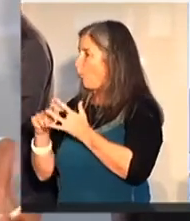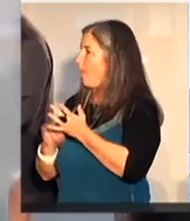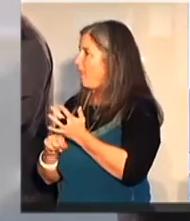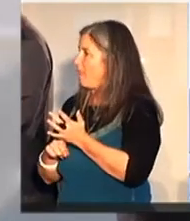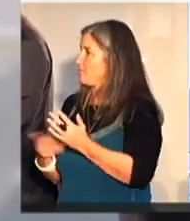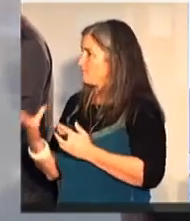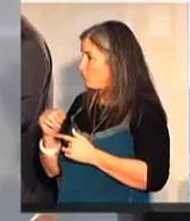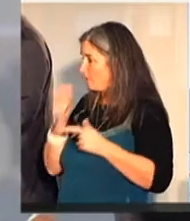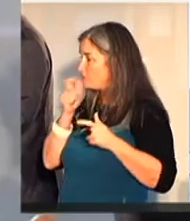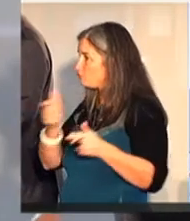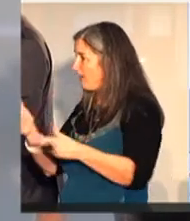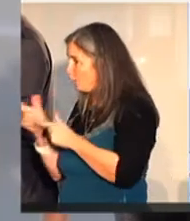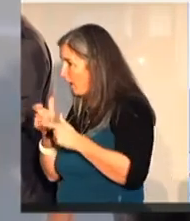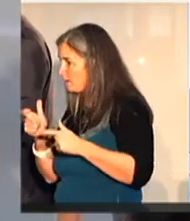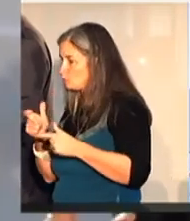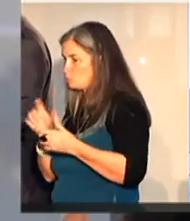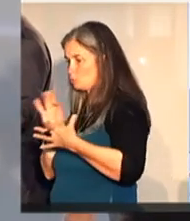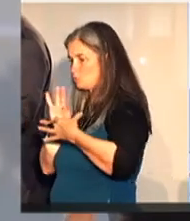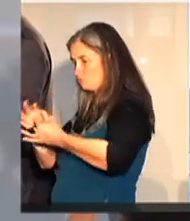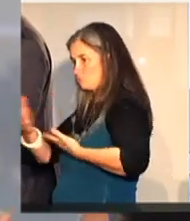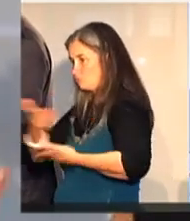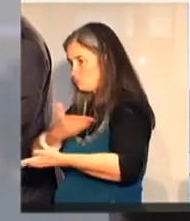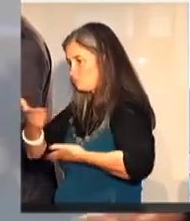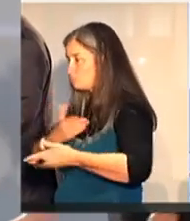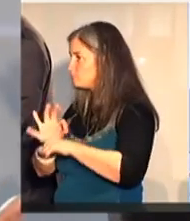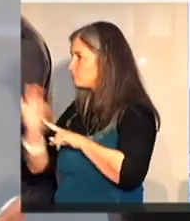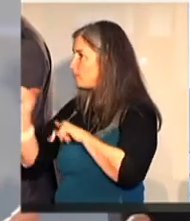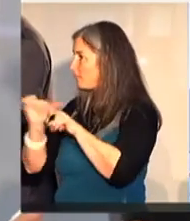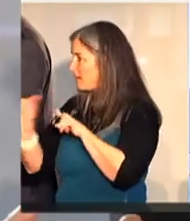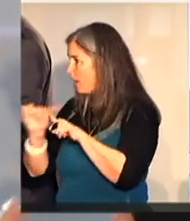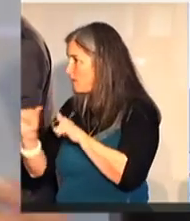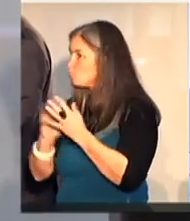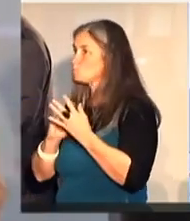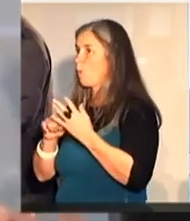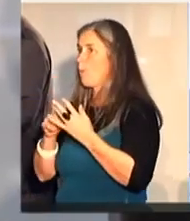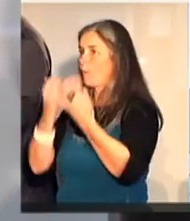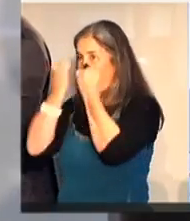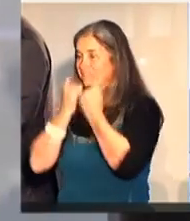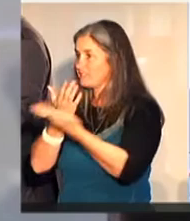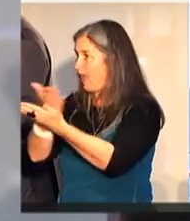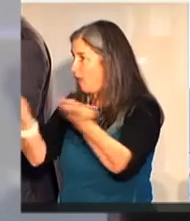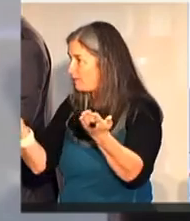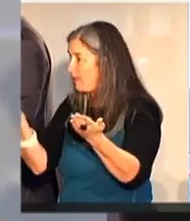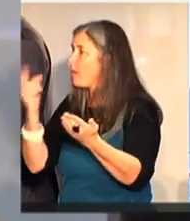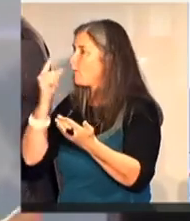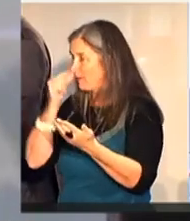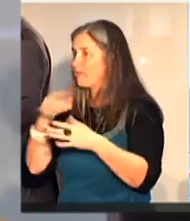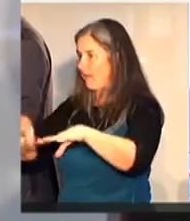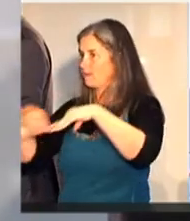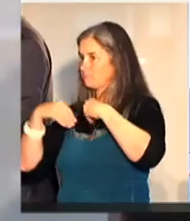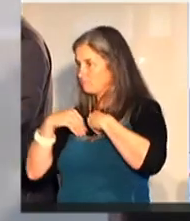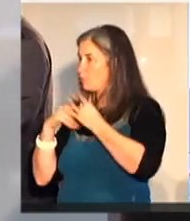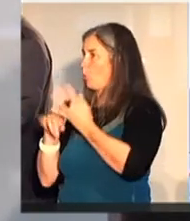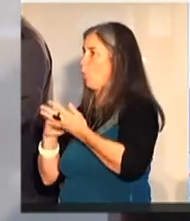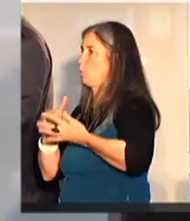that engagement better so that the evidence that is around can be utilised better. I